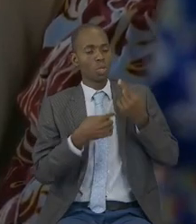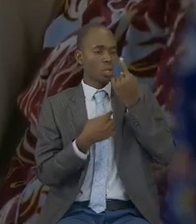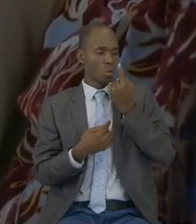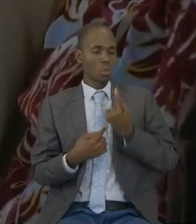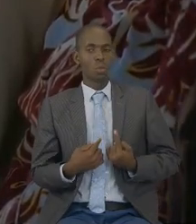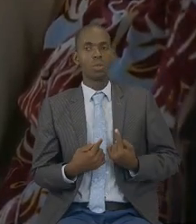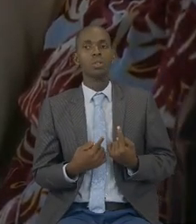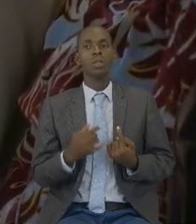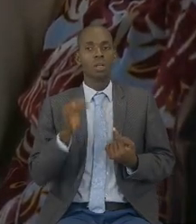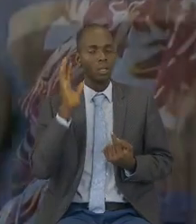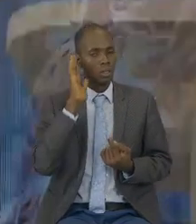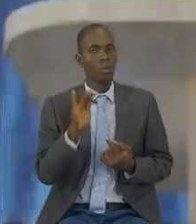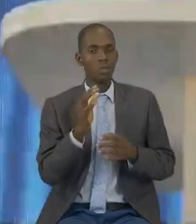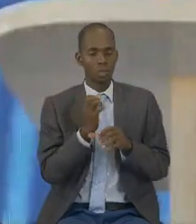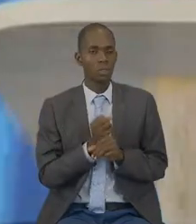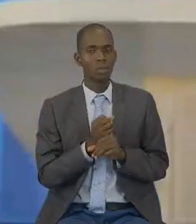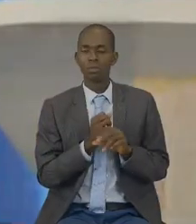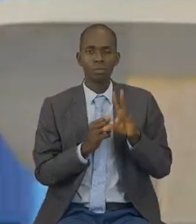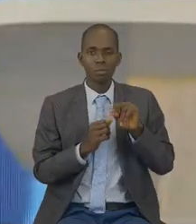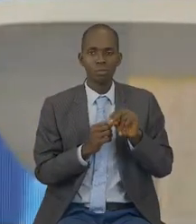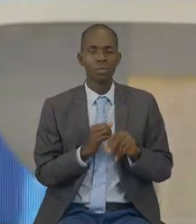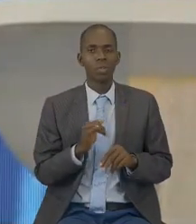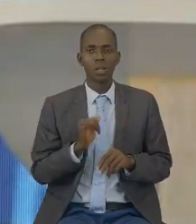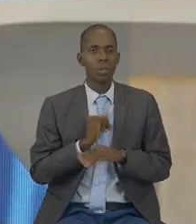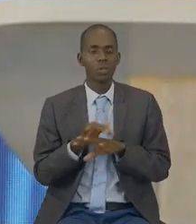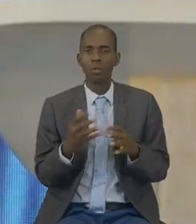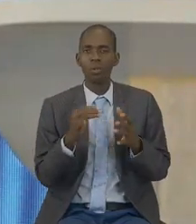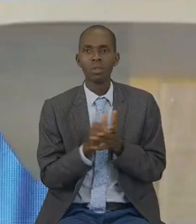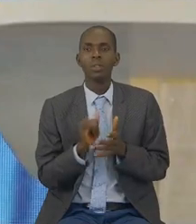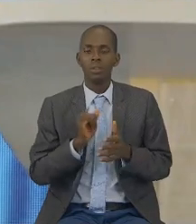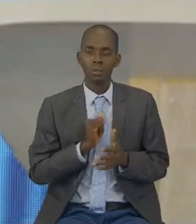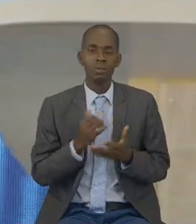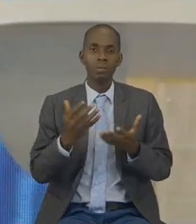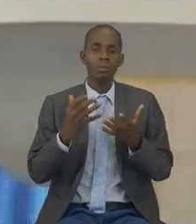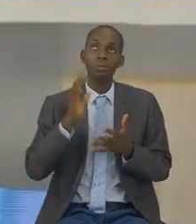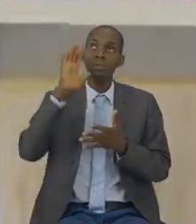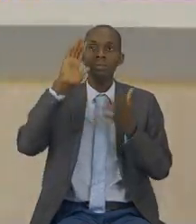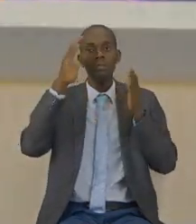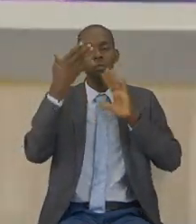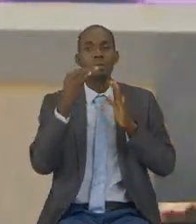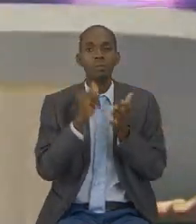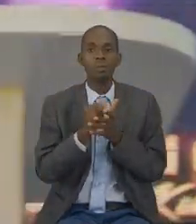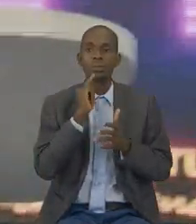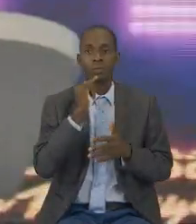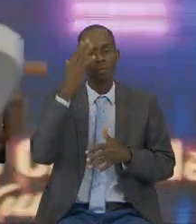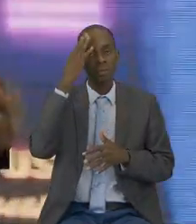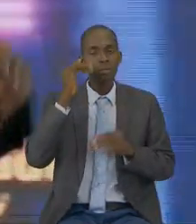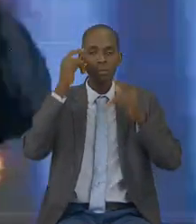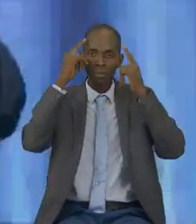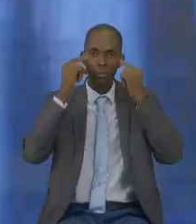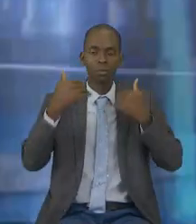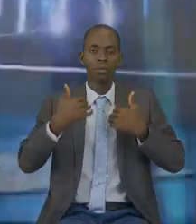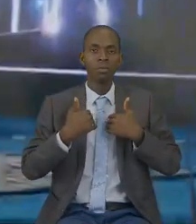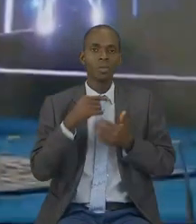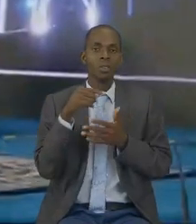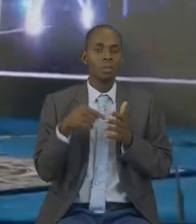you wanted to have. No, that's why he had this great desire, and he had this great prayer